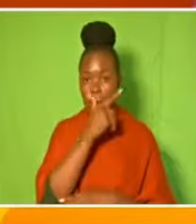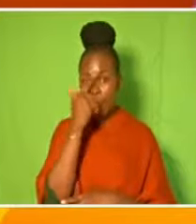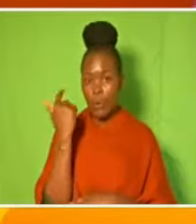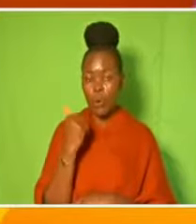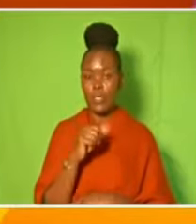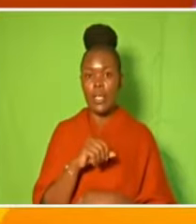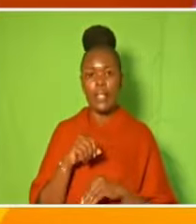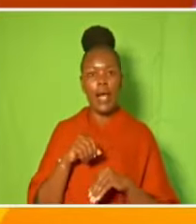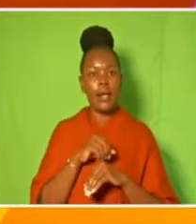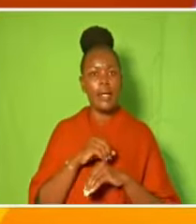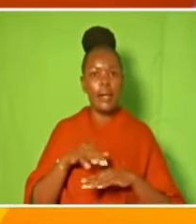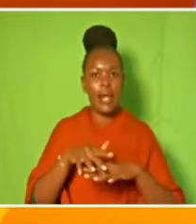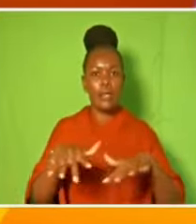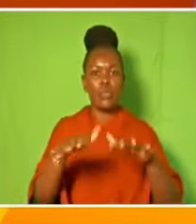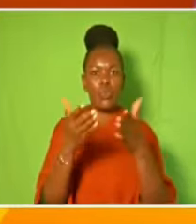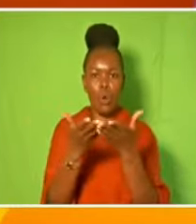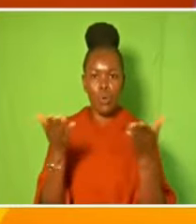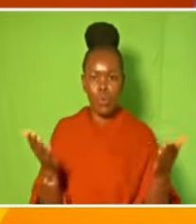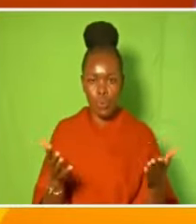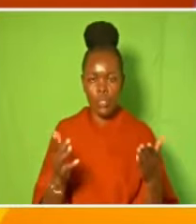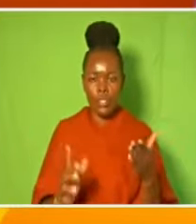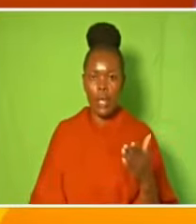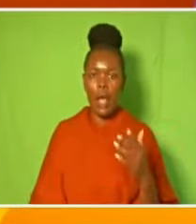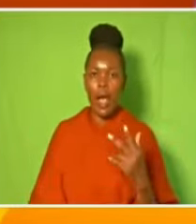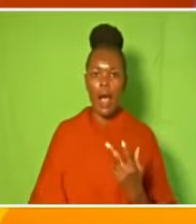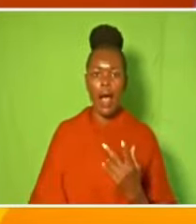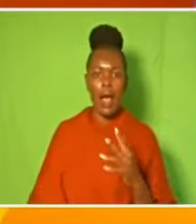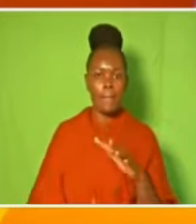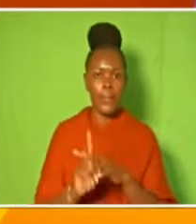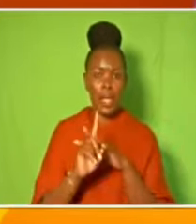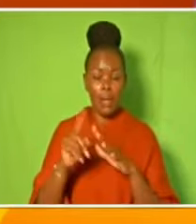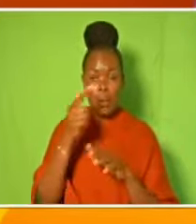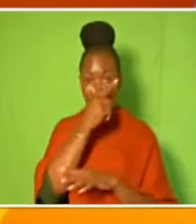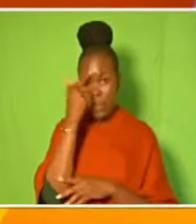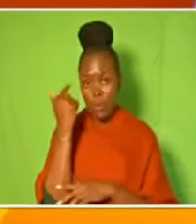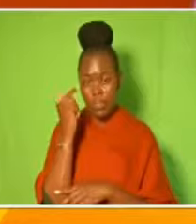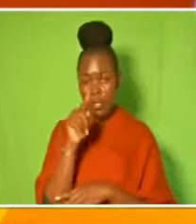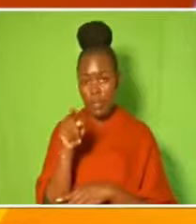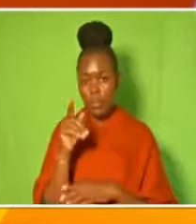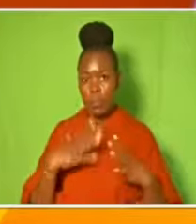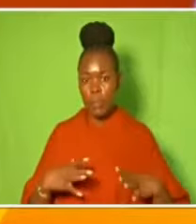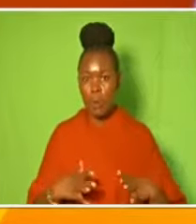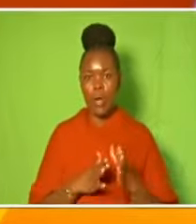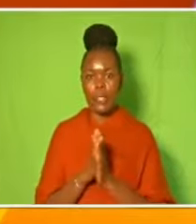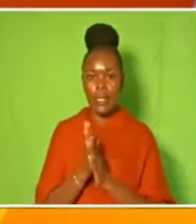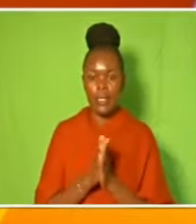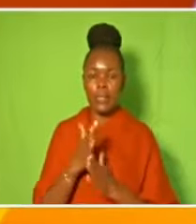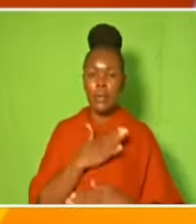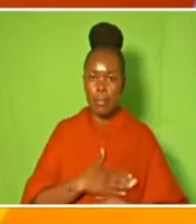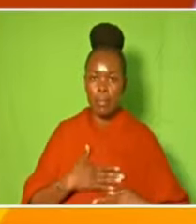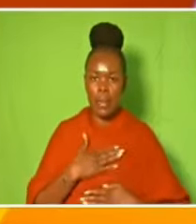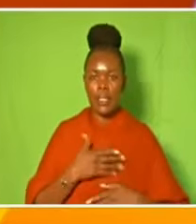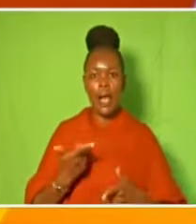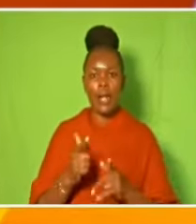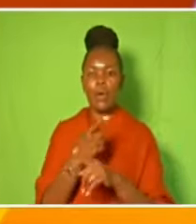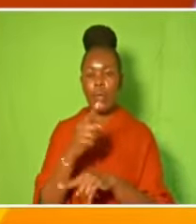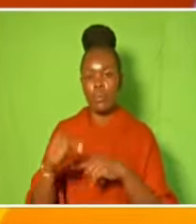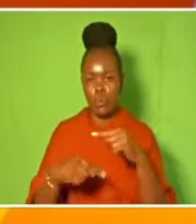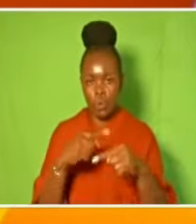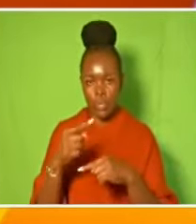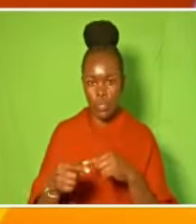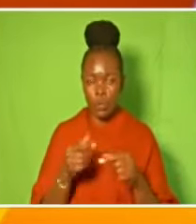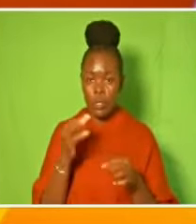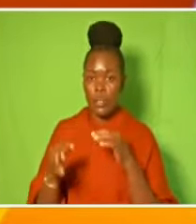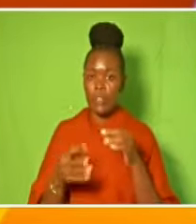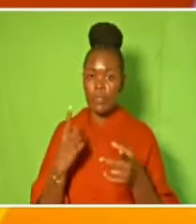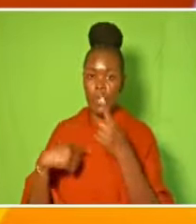inakuja. Tafadhali vijana wangu, wala ambao watakuwa nataka hizo viti zenu, msiwazuie.